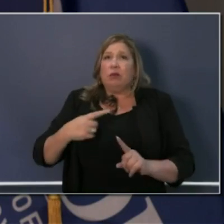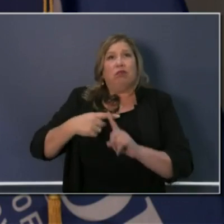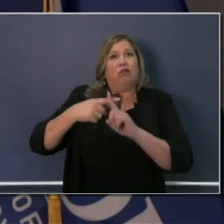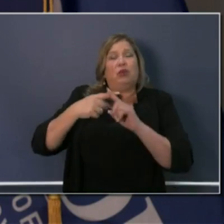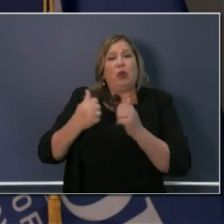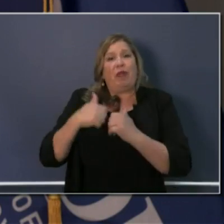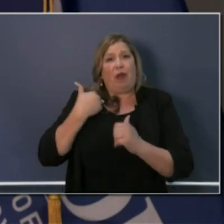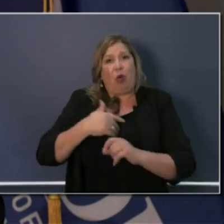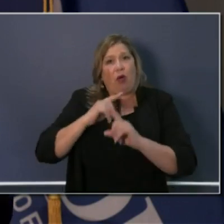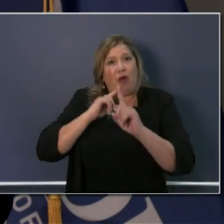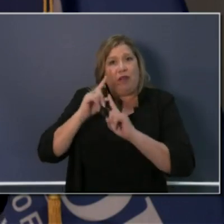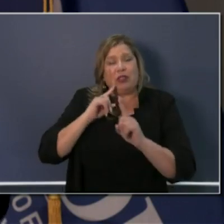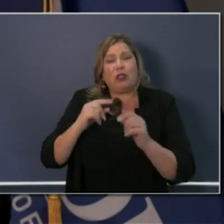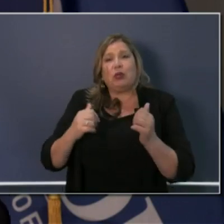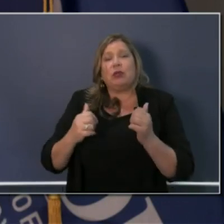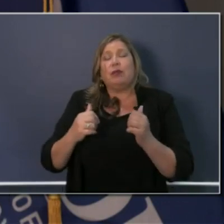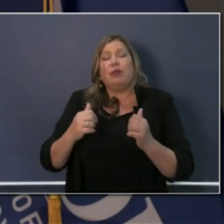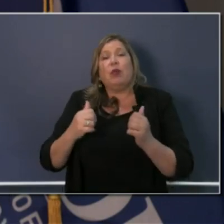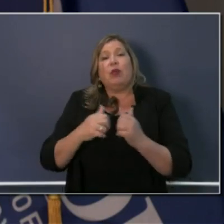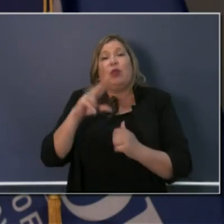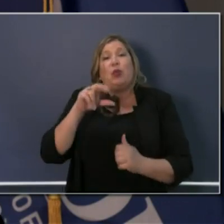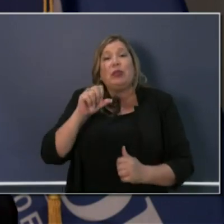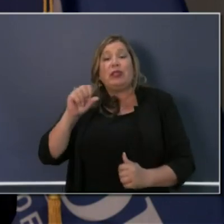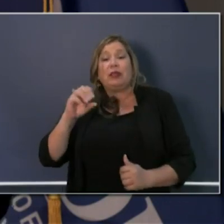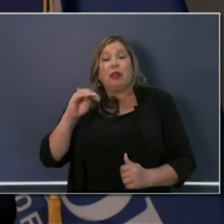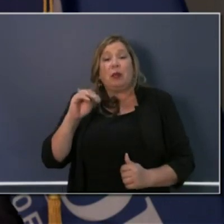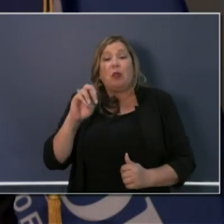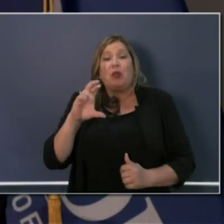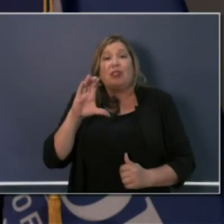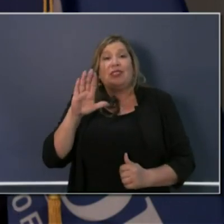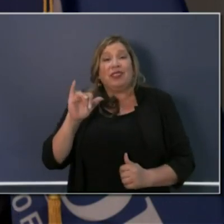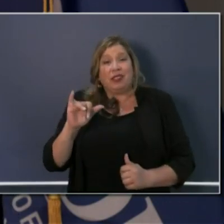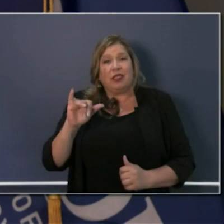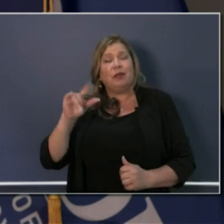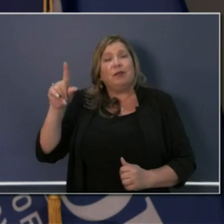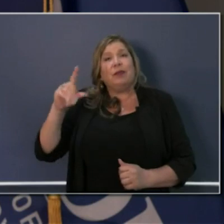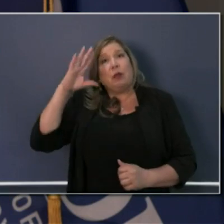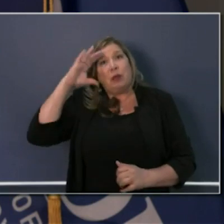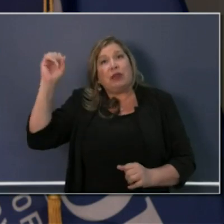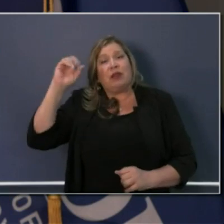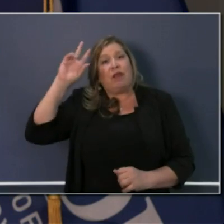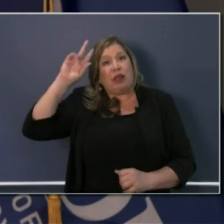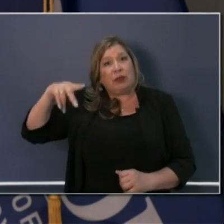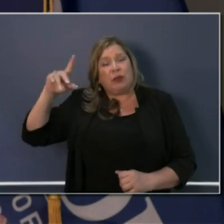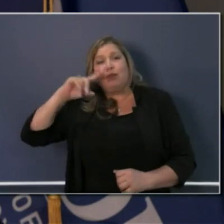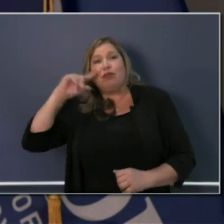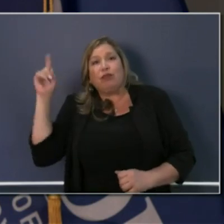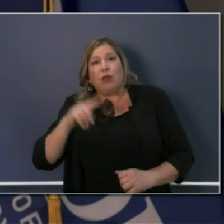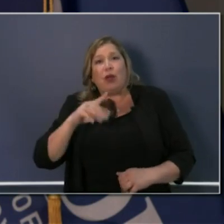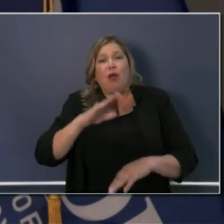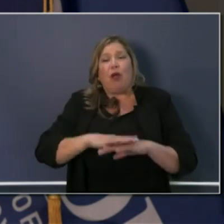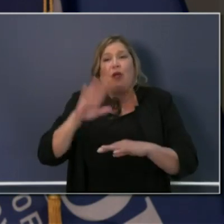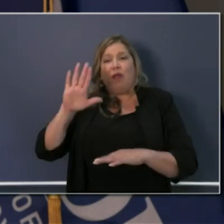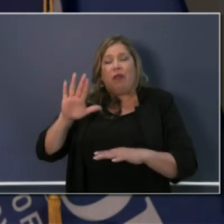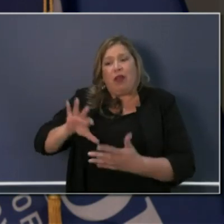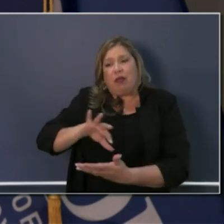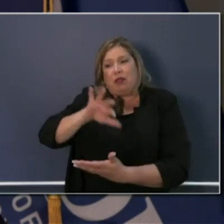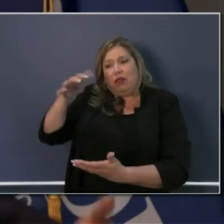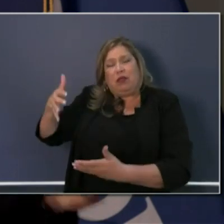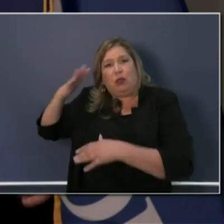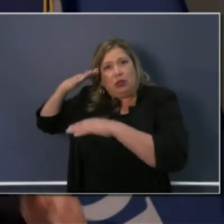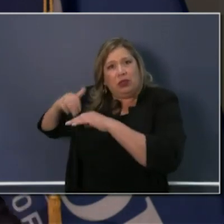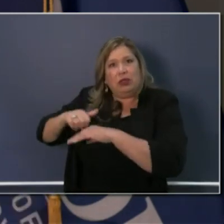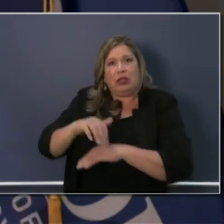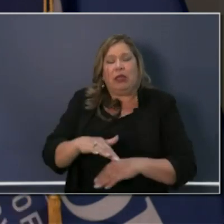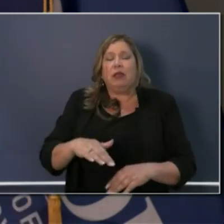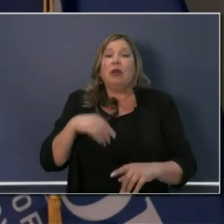having on the USS Mercy, on the conversations we've had directly with the President and the Vice President, on the strategic stockpile, and the